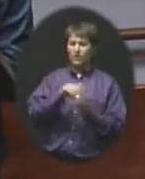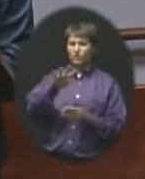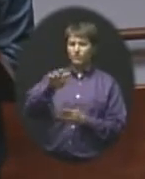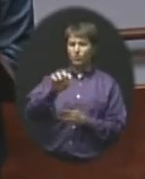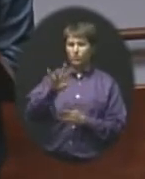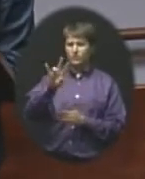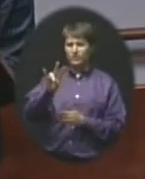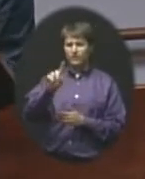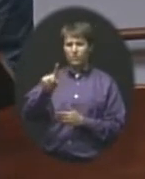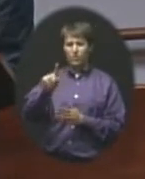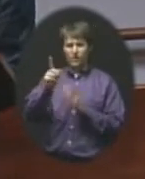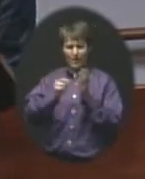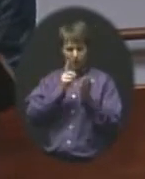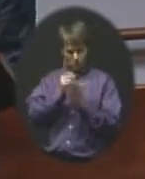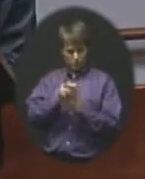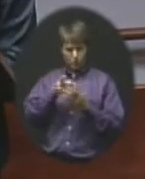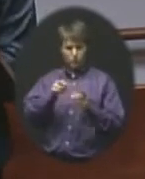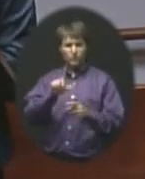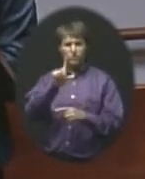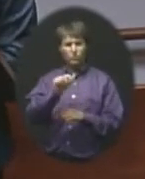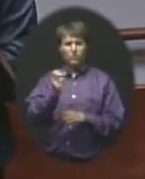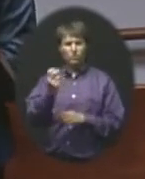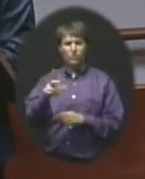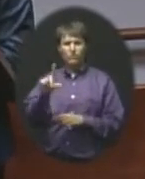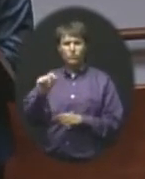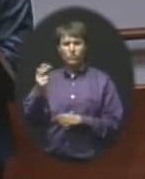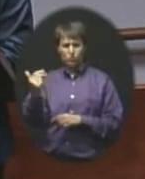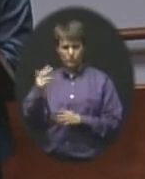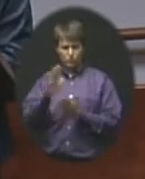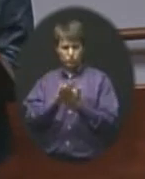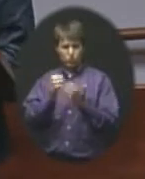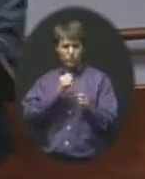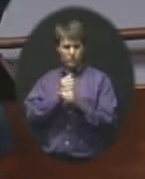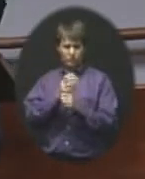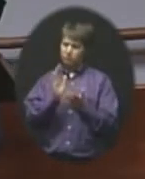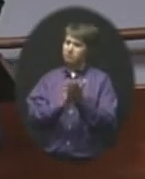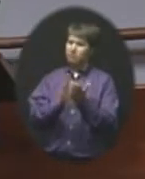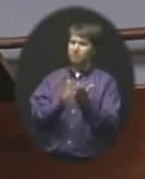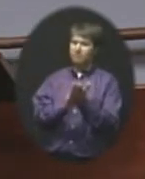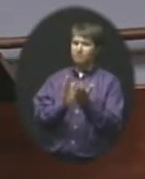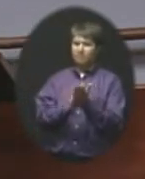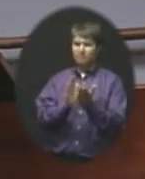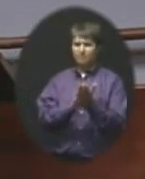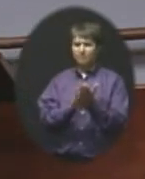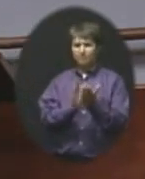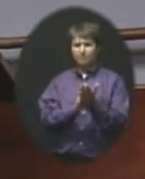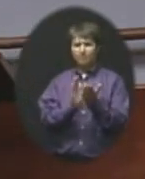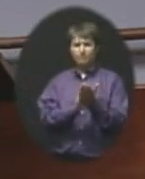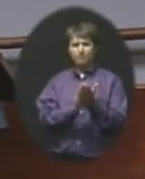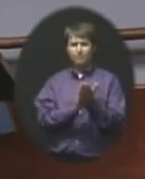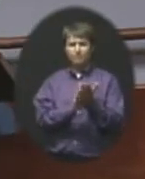13,471 hours during the 2012-13 school year. Wow.